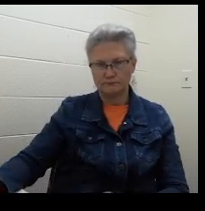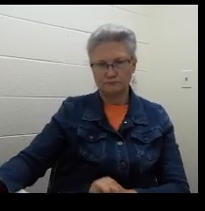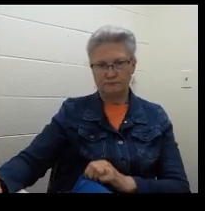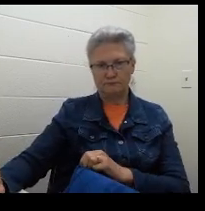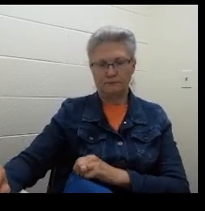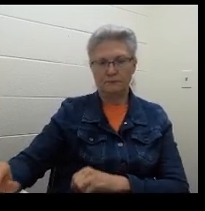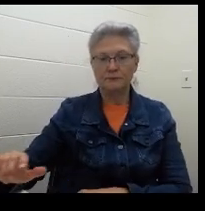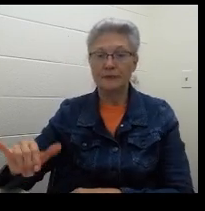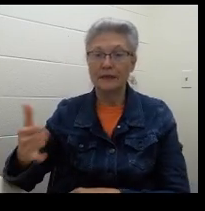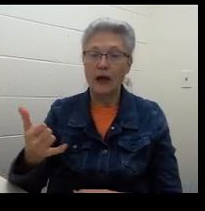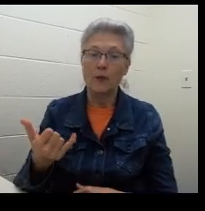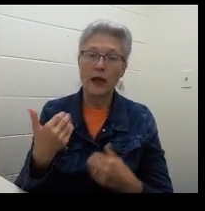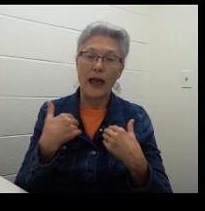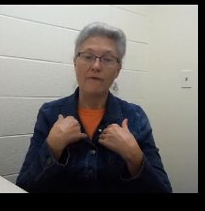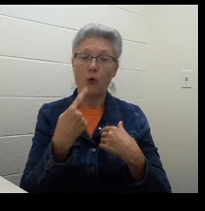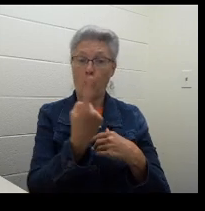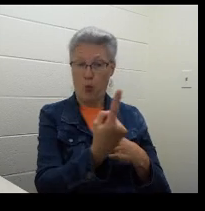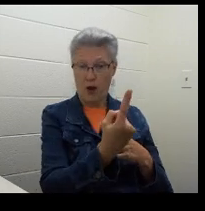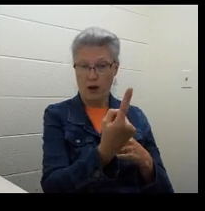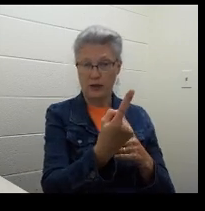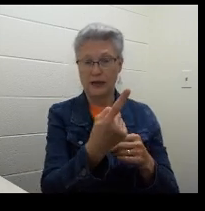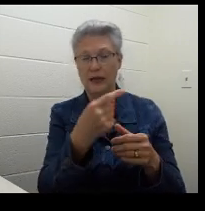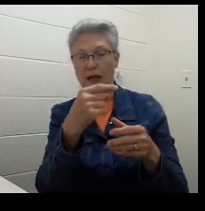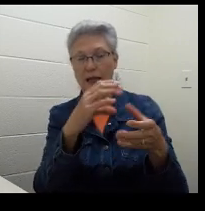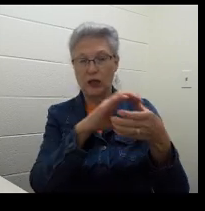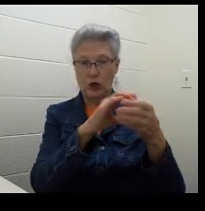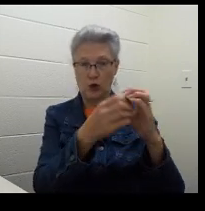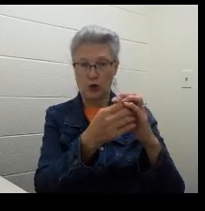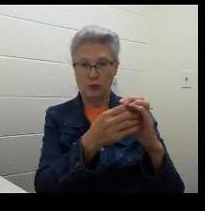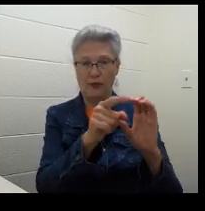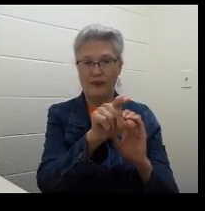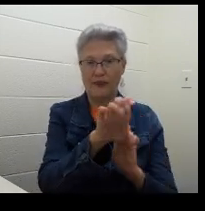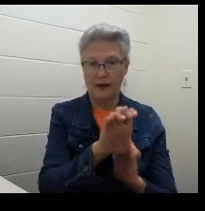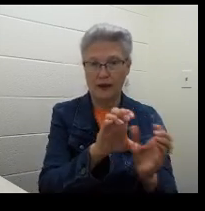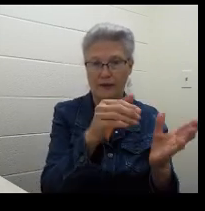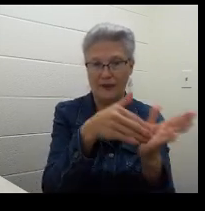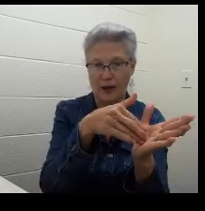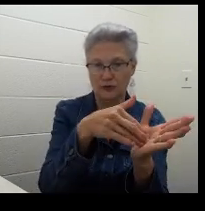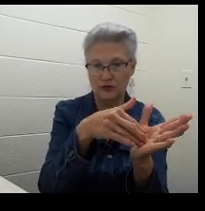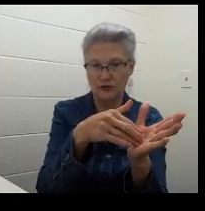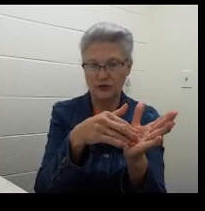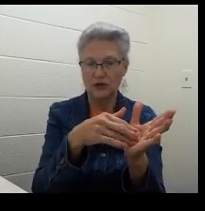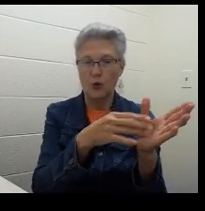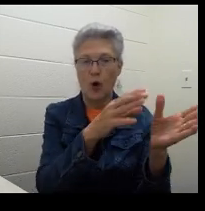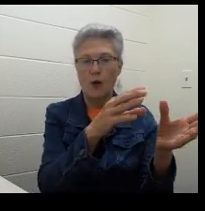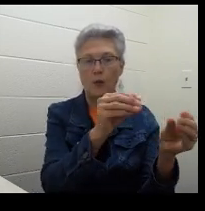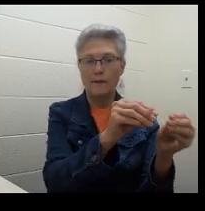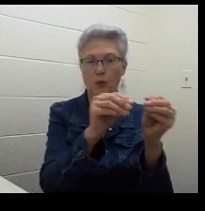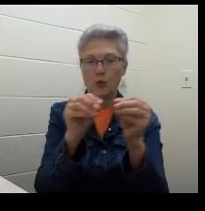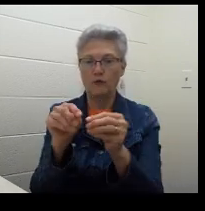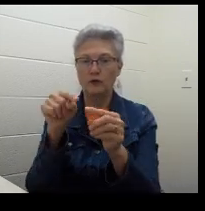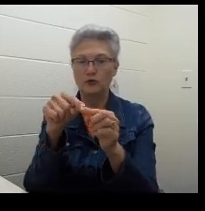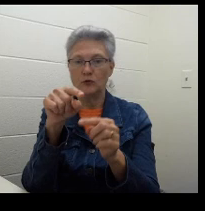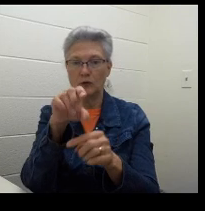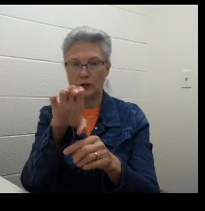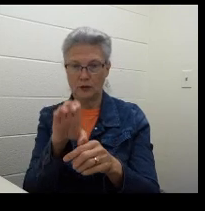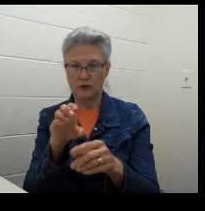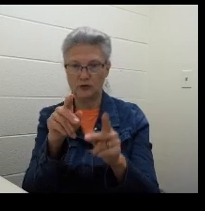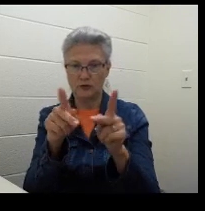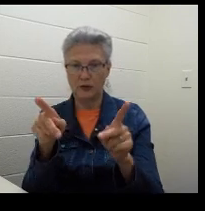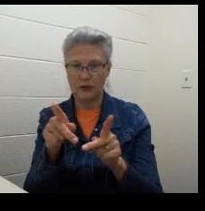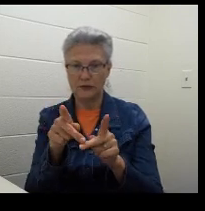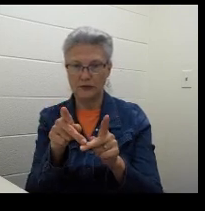So now we only have one in the thousands place, and that's because we regrouped the other one into the hundreds.